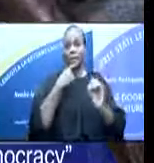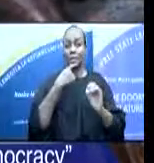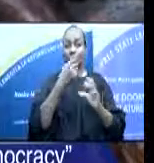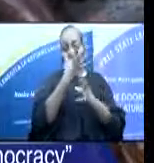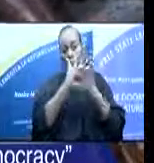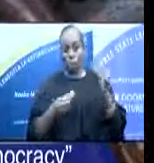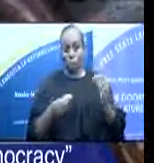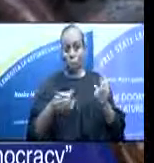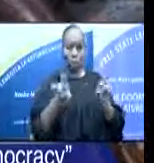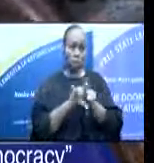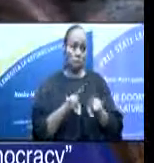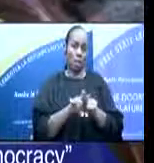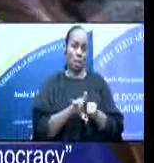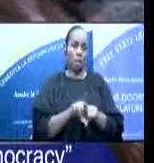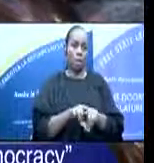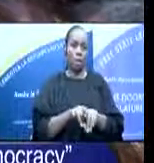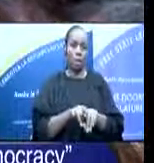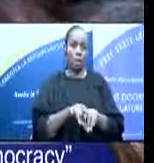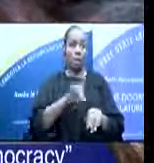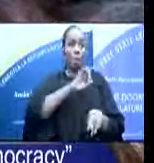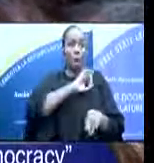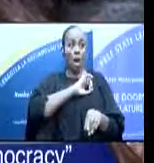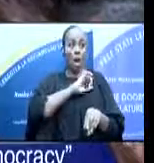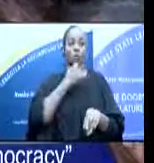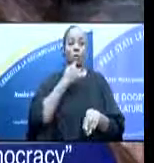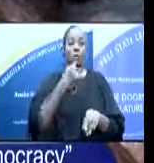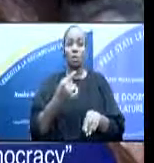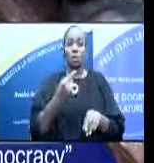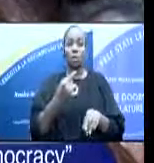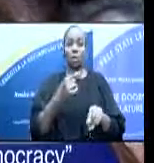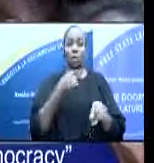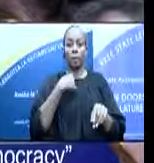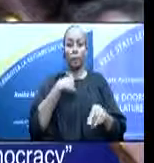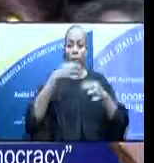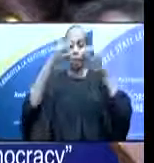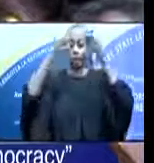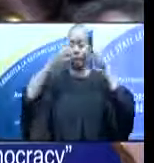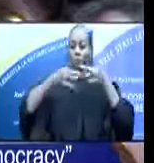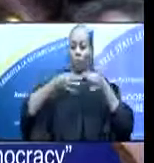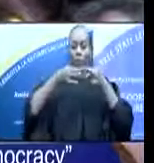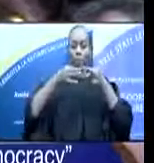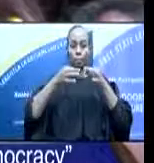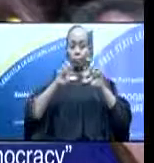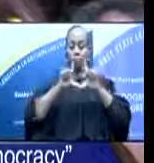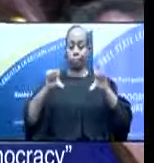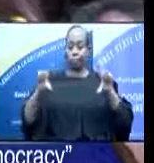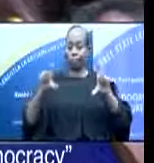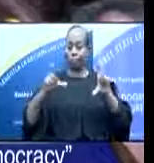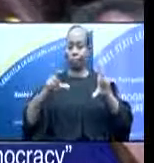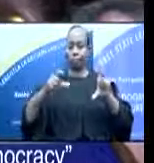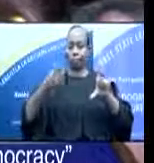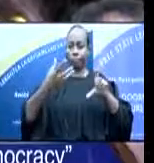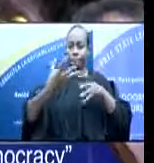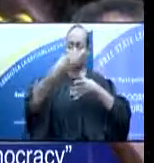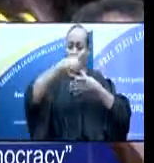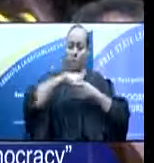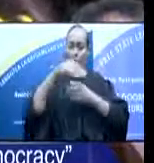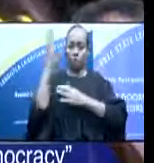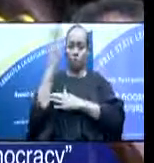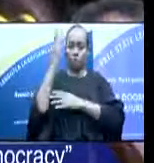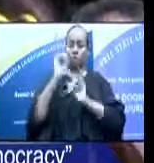to withdraw their statements. Because you say that you cannot dictate the content of a person's